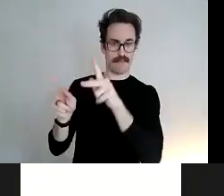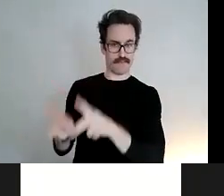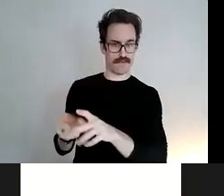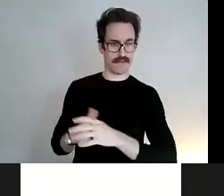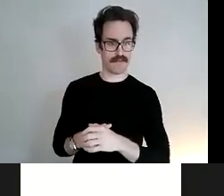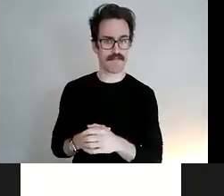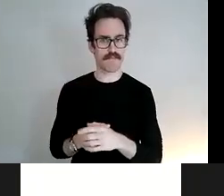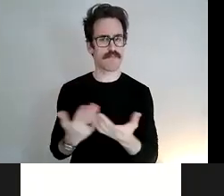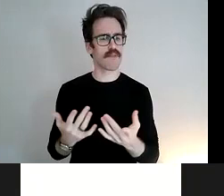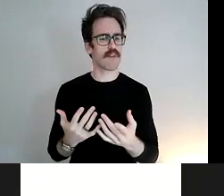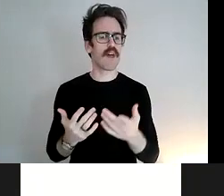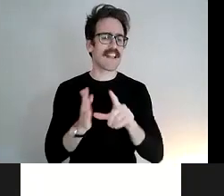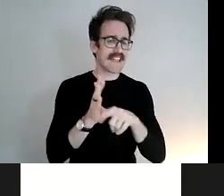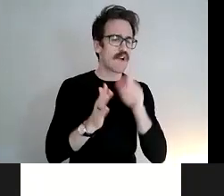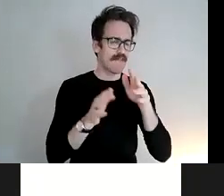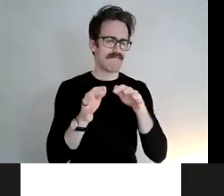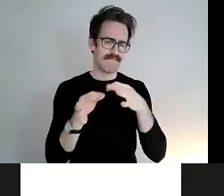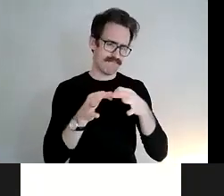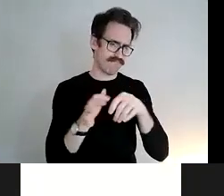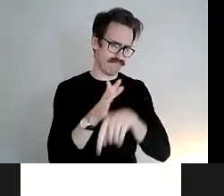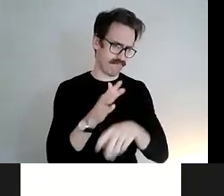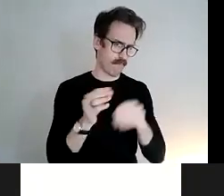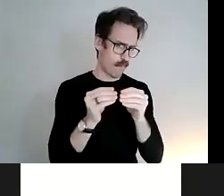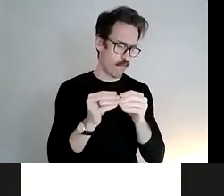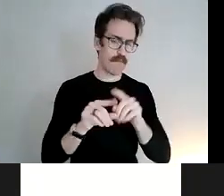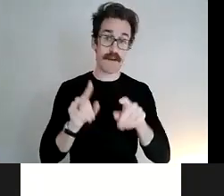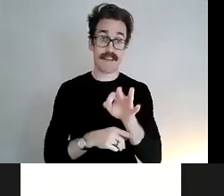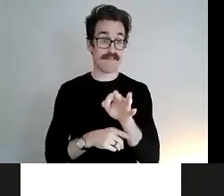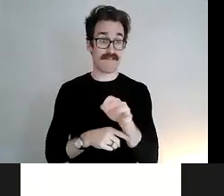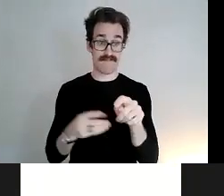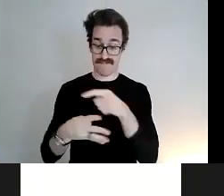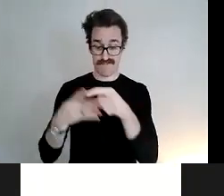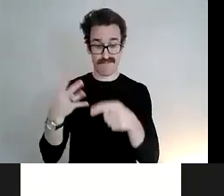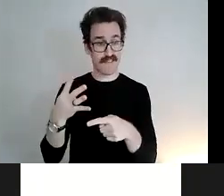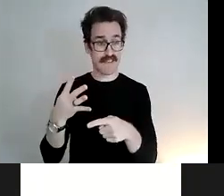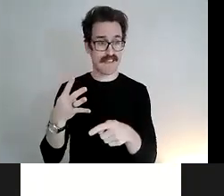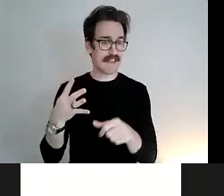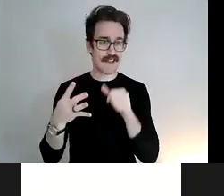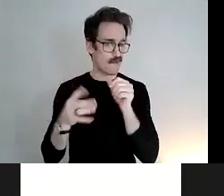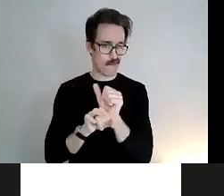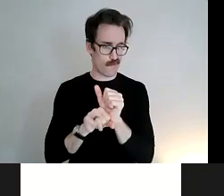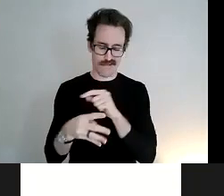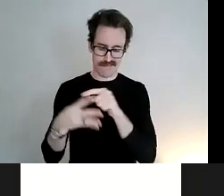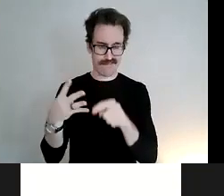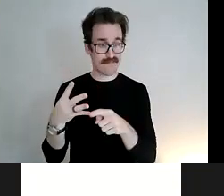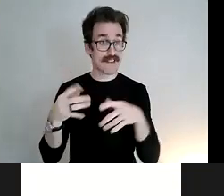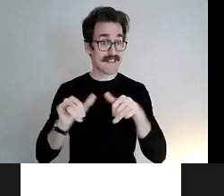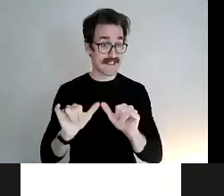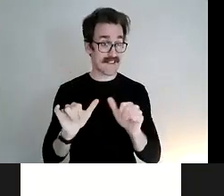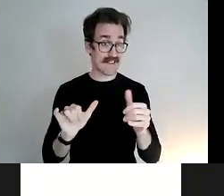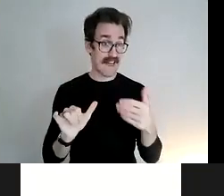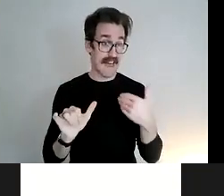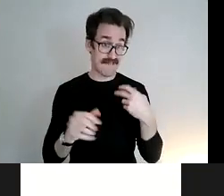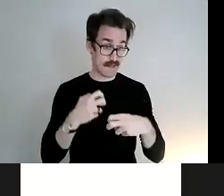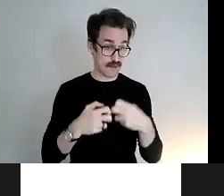about that a little bit later on, but basically, if none of the options work and those criteria are still met, you can always call us